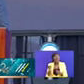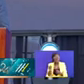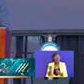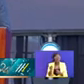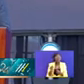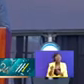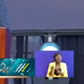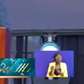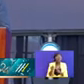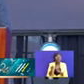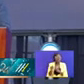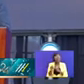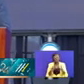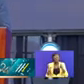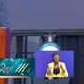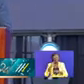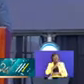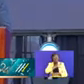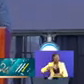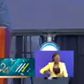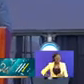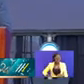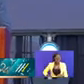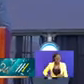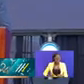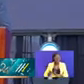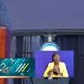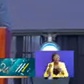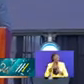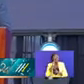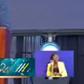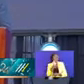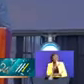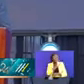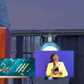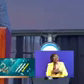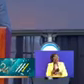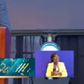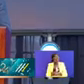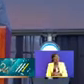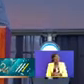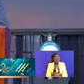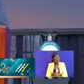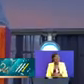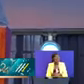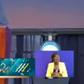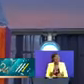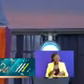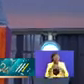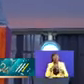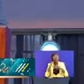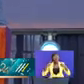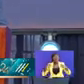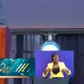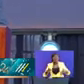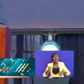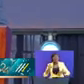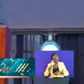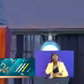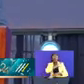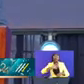principles of Christ but the church has embraced the person of